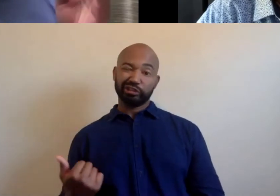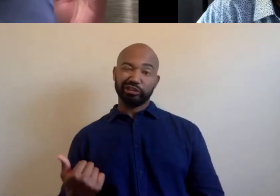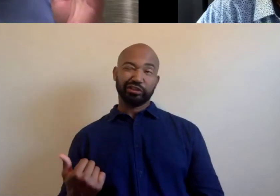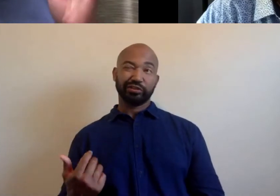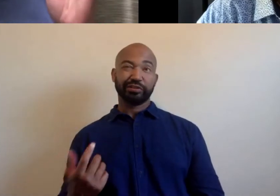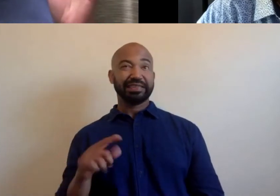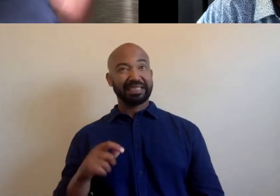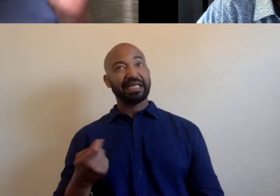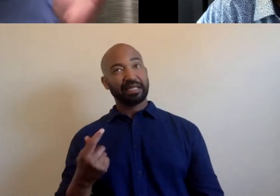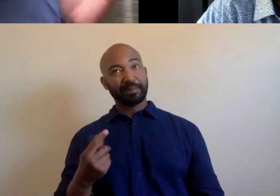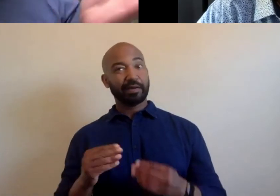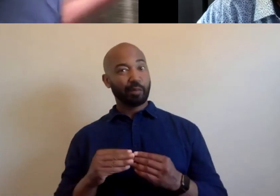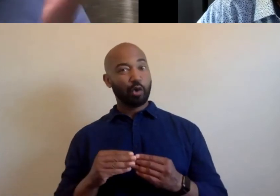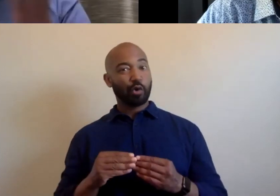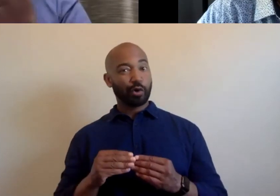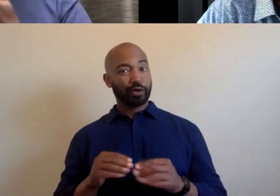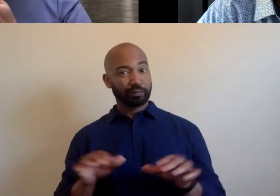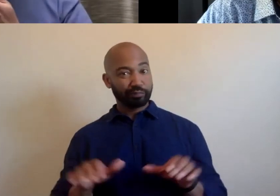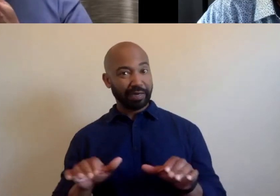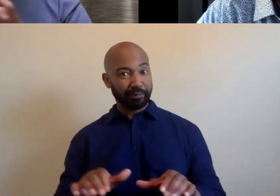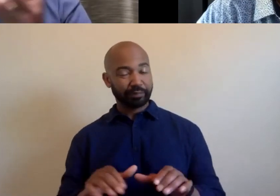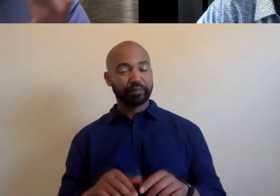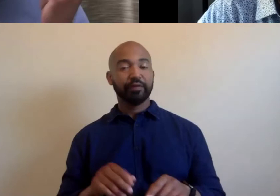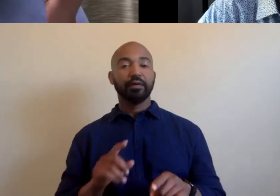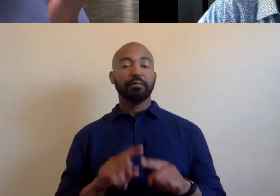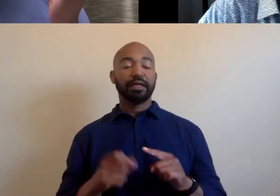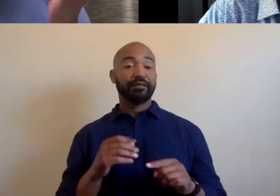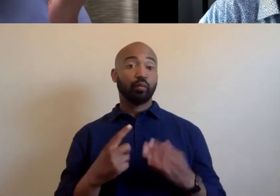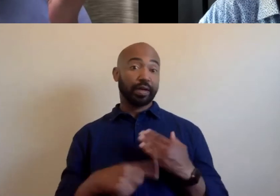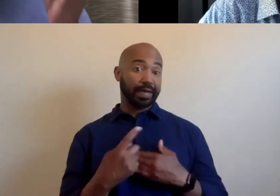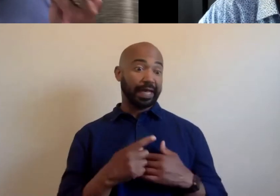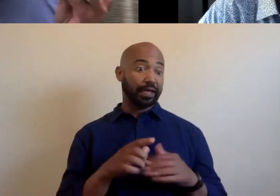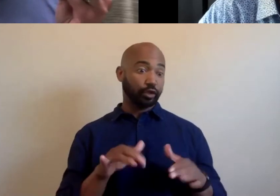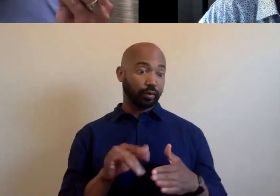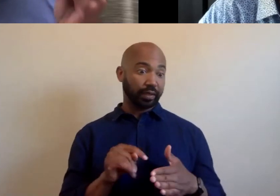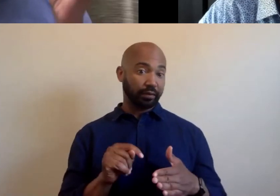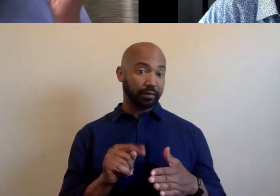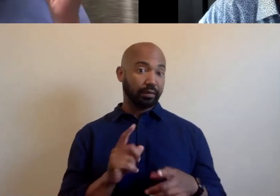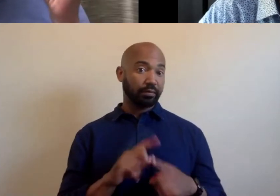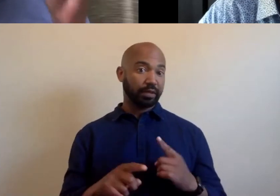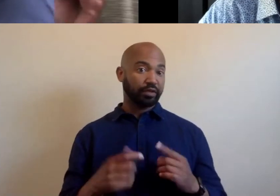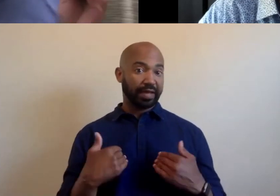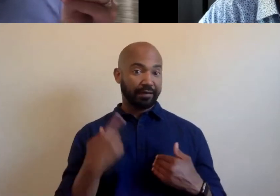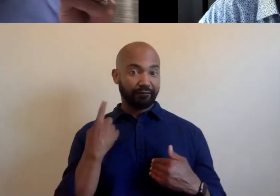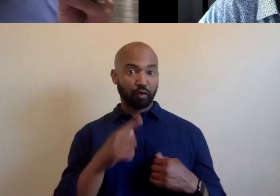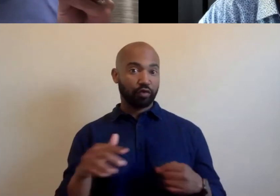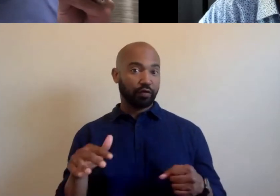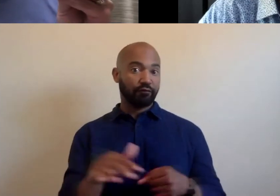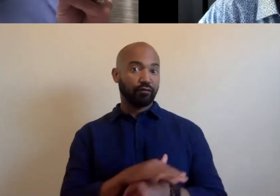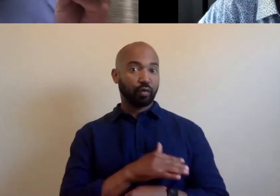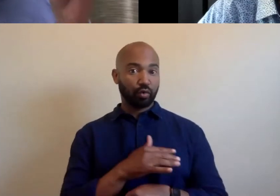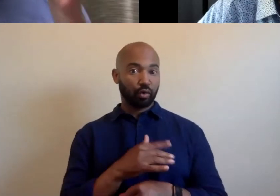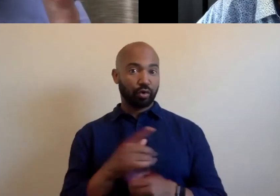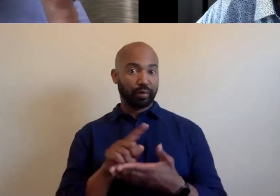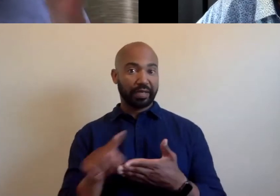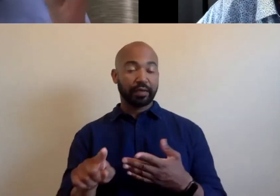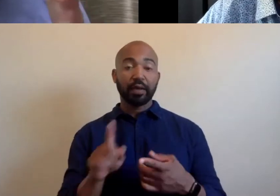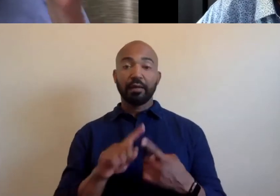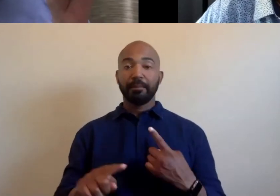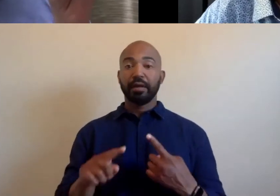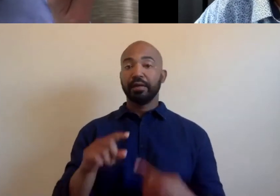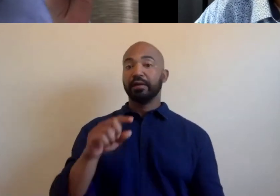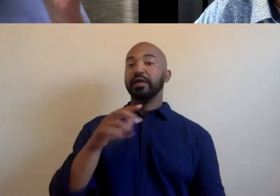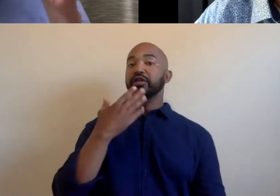but if you do it one day, then you have it for the rest of the week. Sweet potatoes or parsnips are